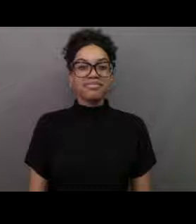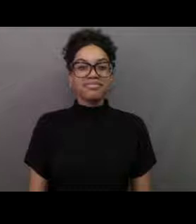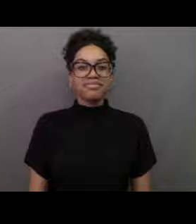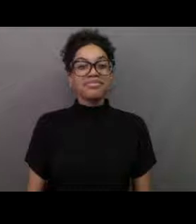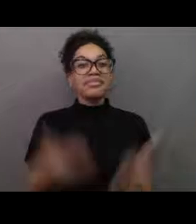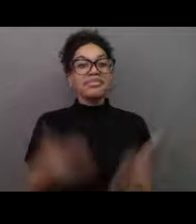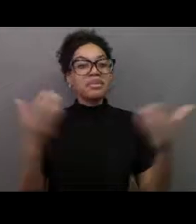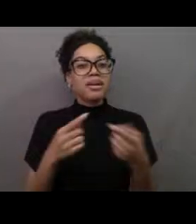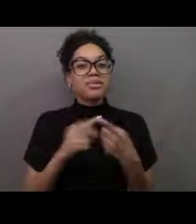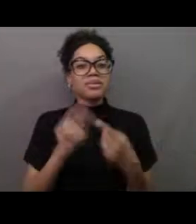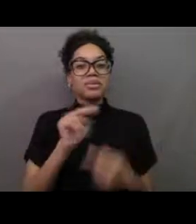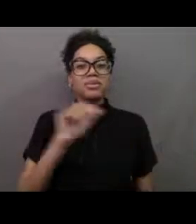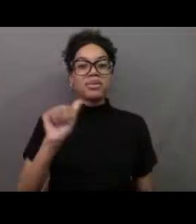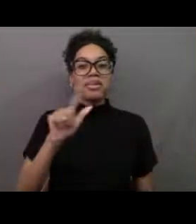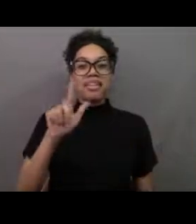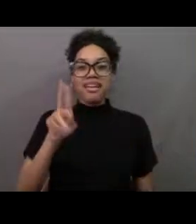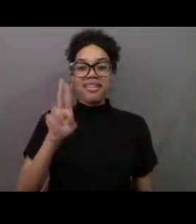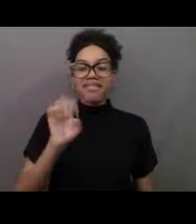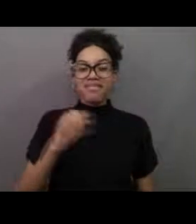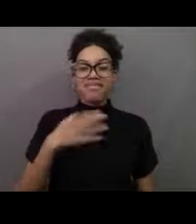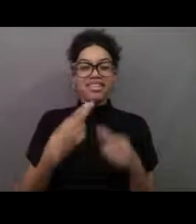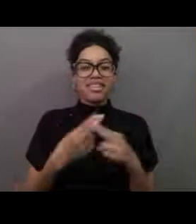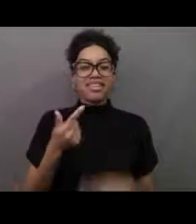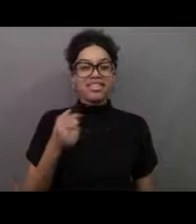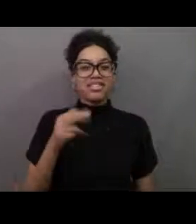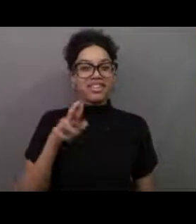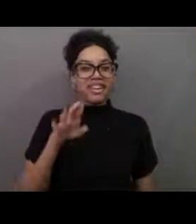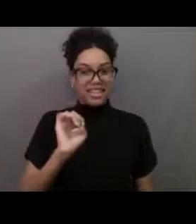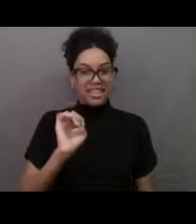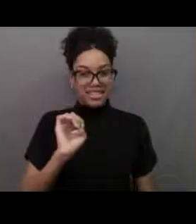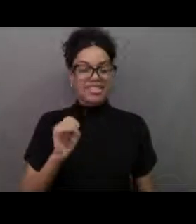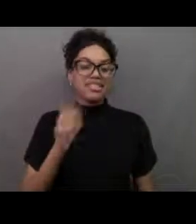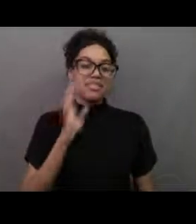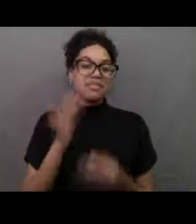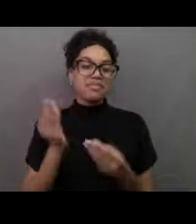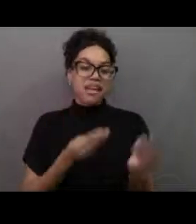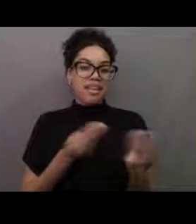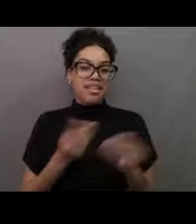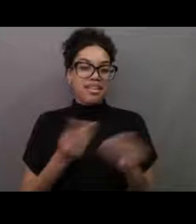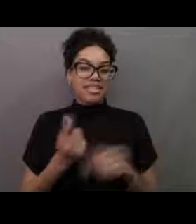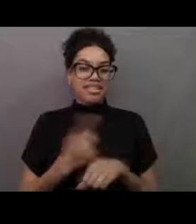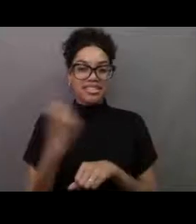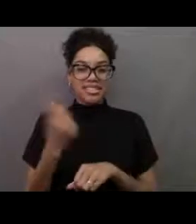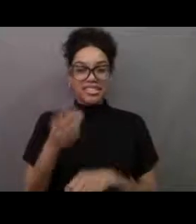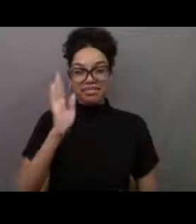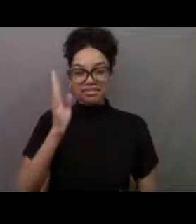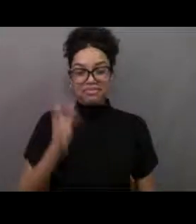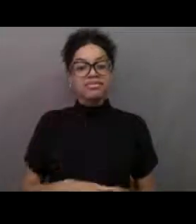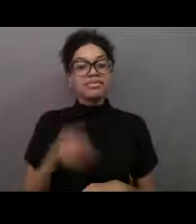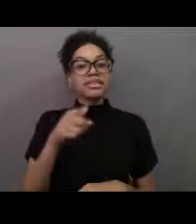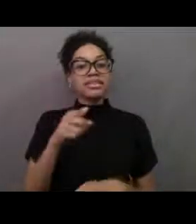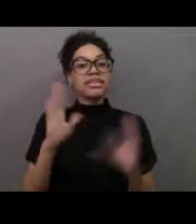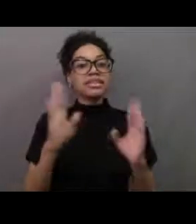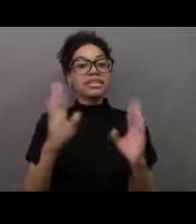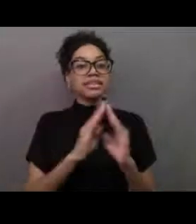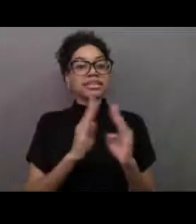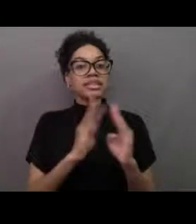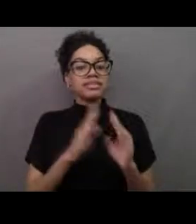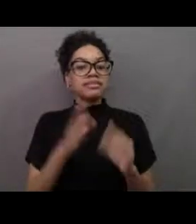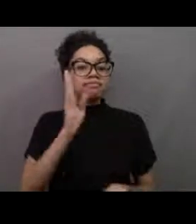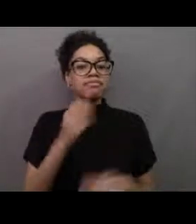Welcome to NOAA Live. My name is Grace Simpkins, and I'm going to be moderating today's webinar. This series is sponsored by NOAA's Regional